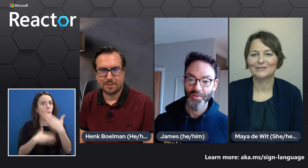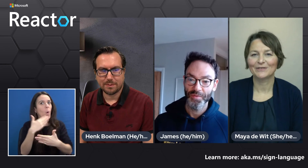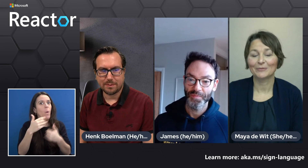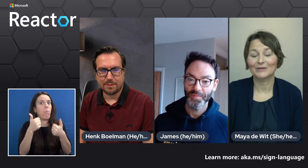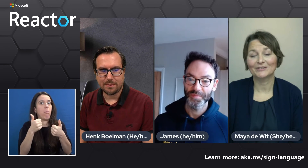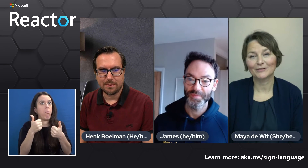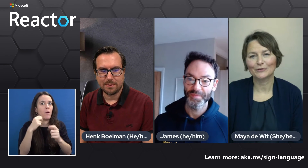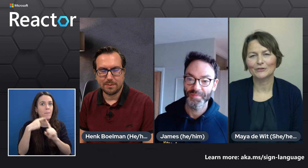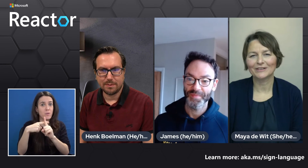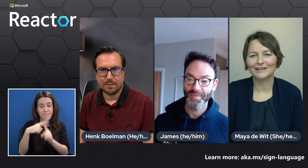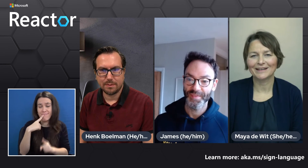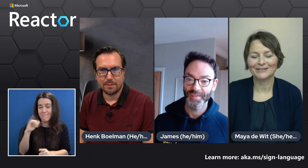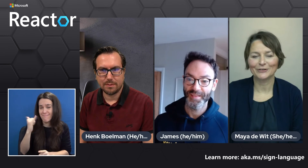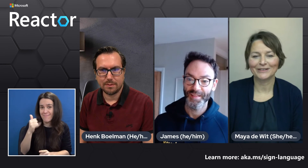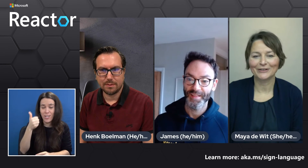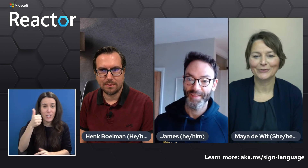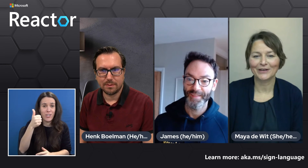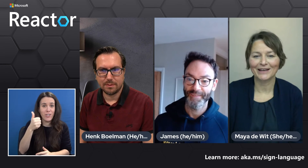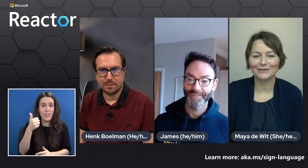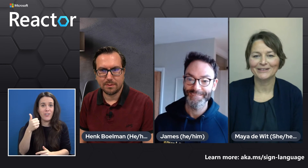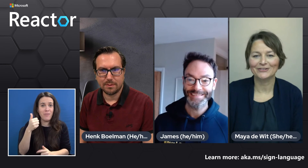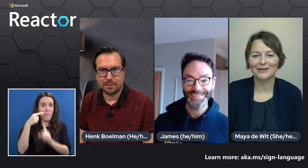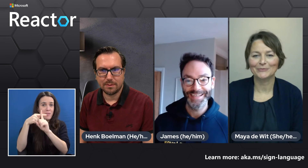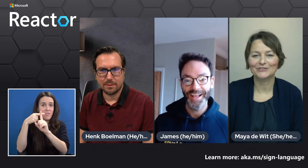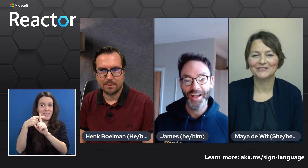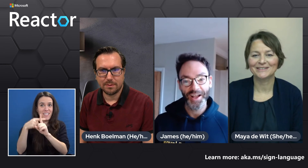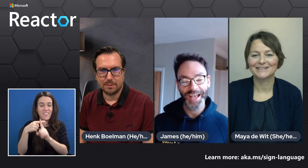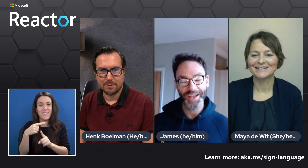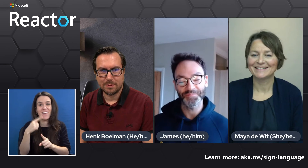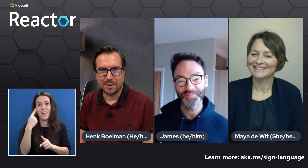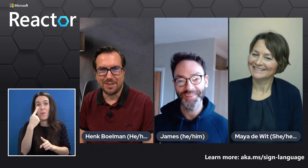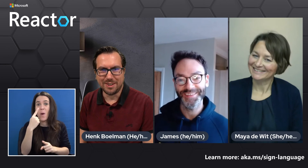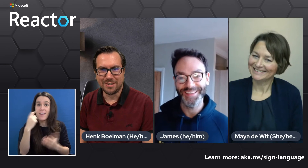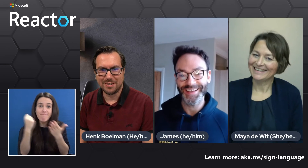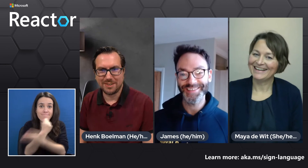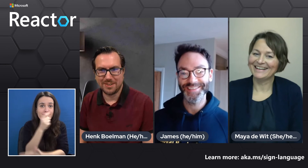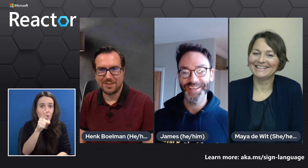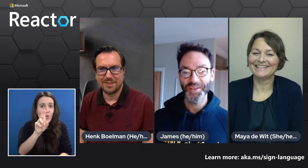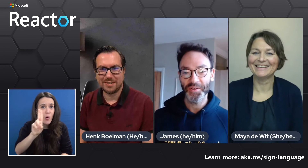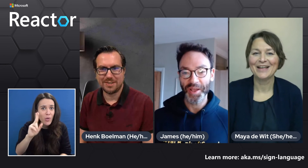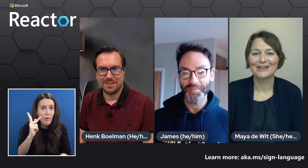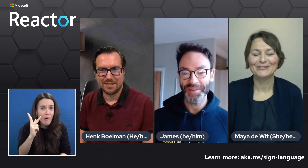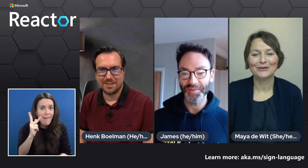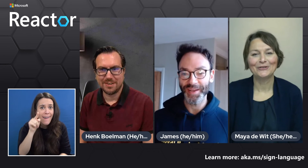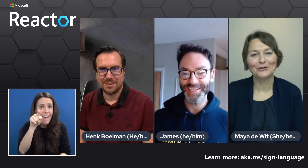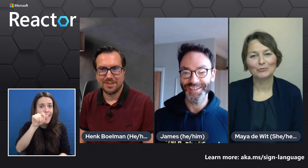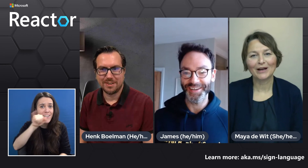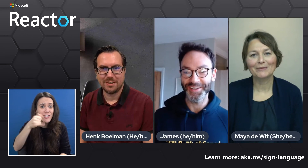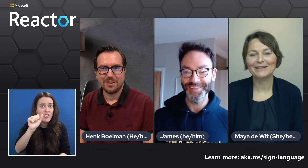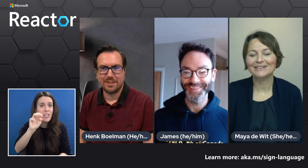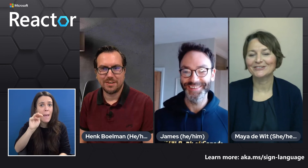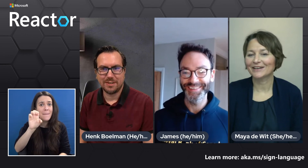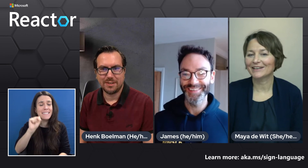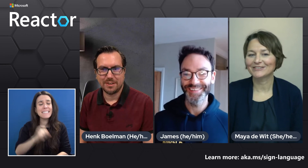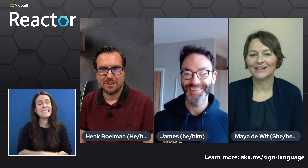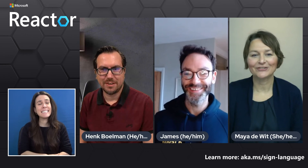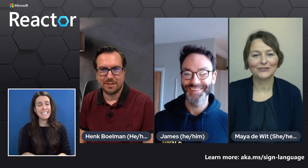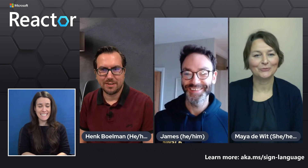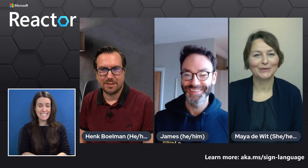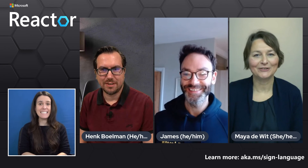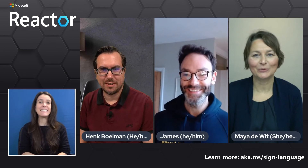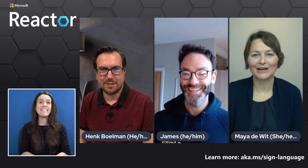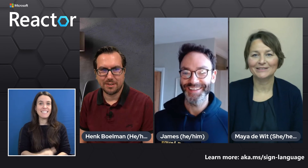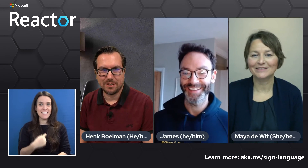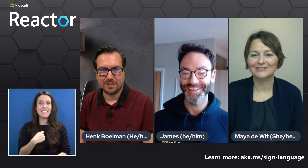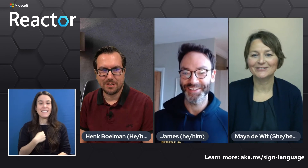Great developments. Unfortunately, you're in the UK, right, James? I am. Yeah. So your Prime away. Minister has not